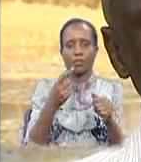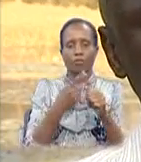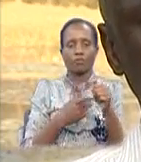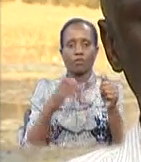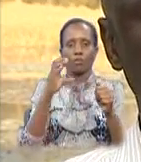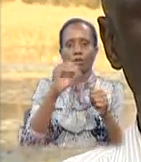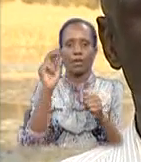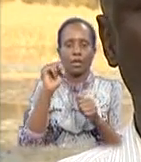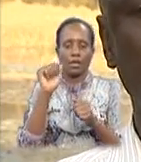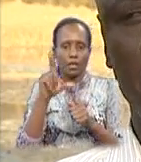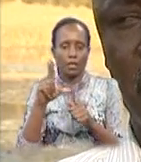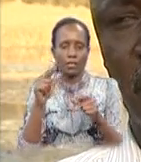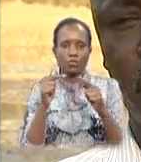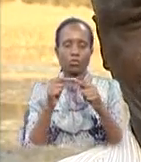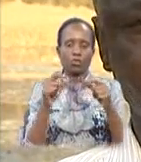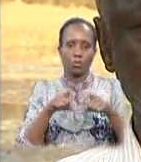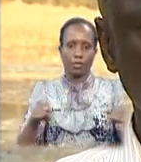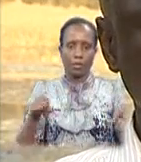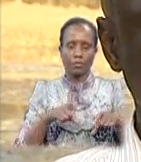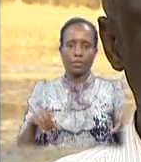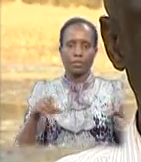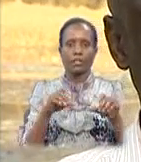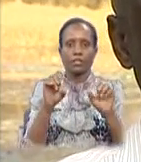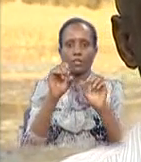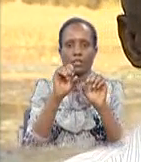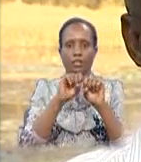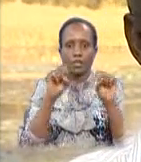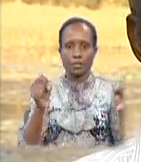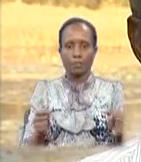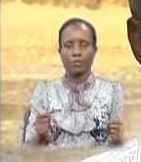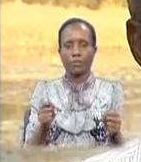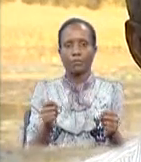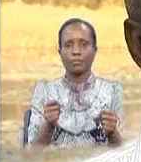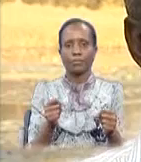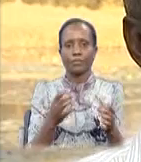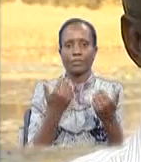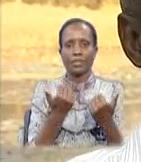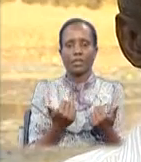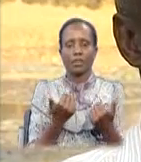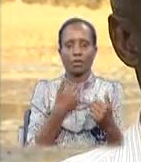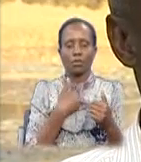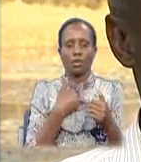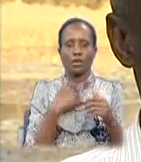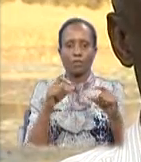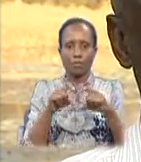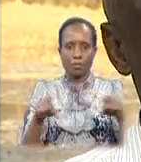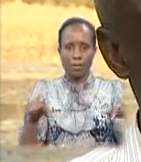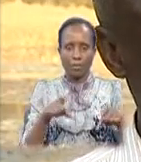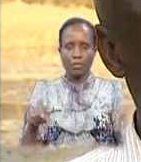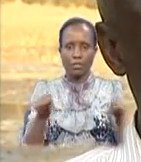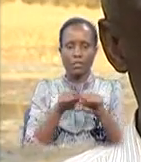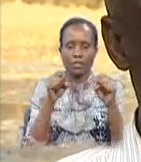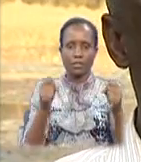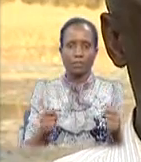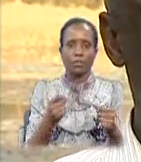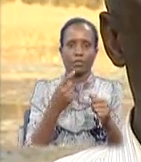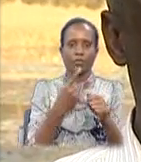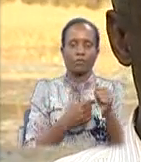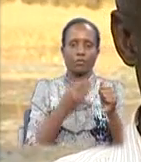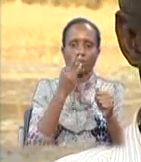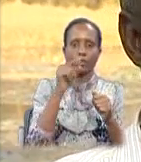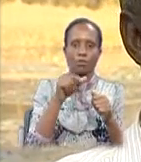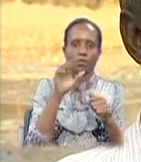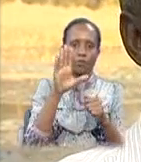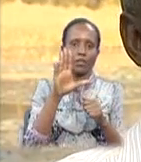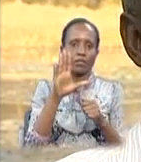canal system to piped system. Currently, we're having a piped system, main line running about